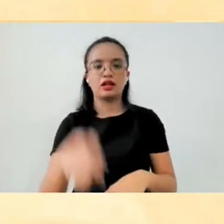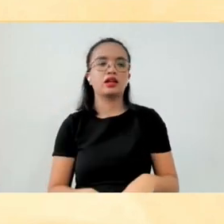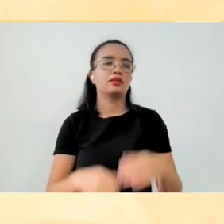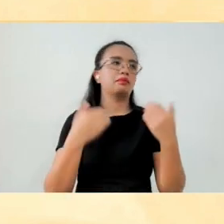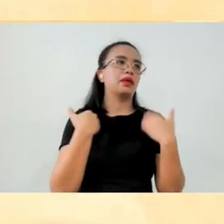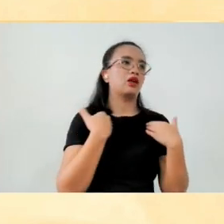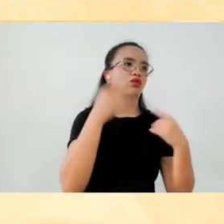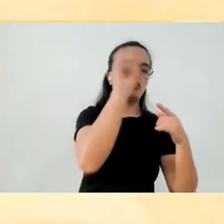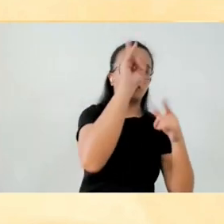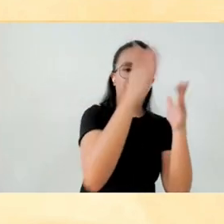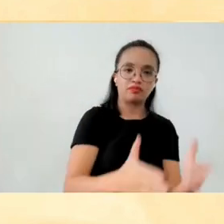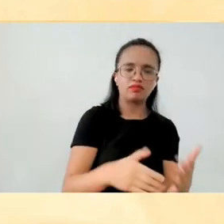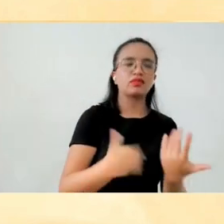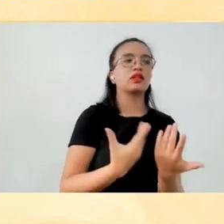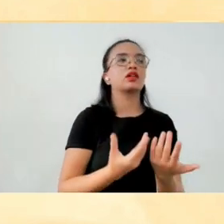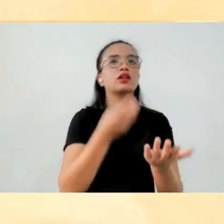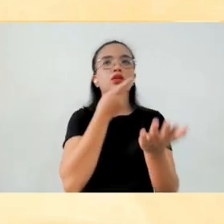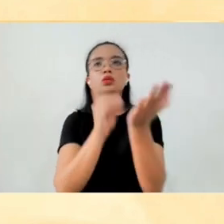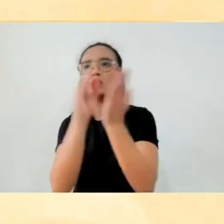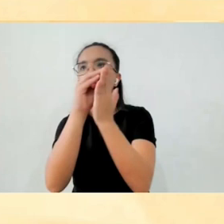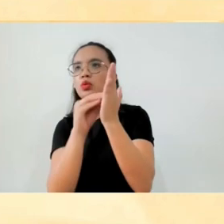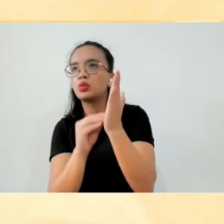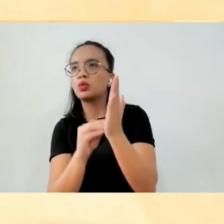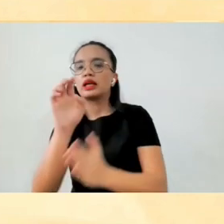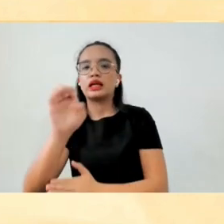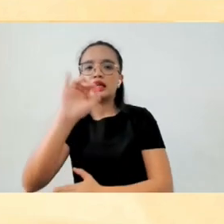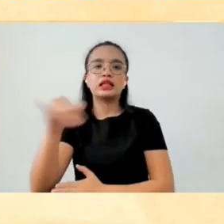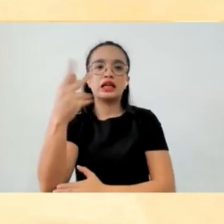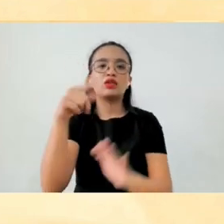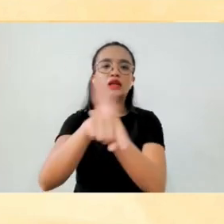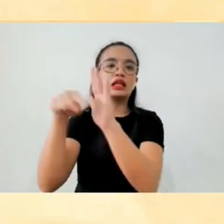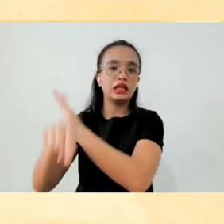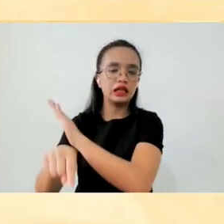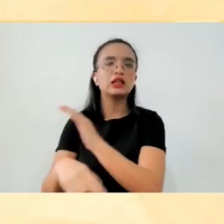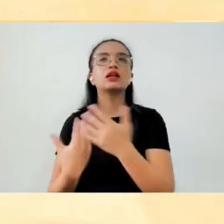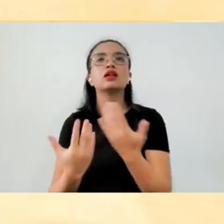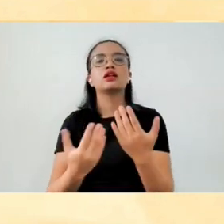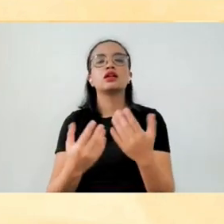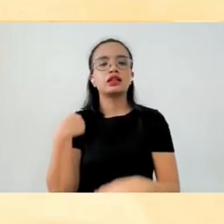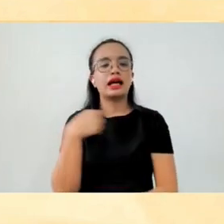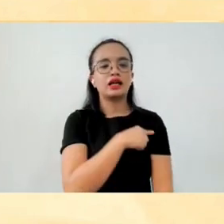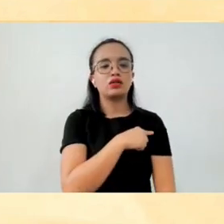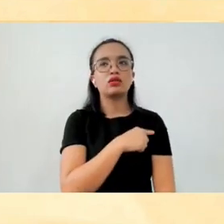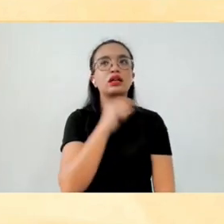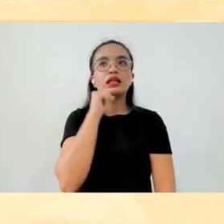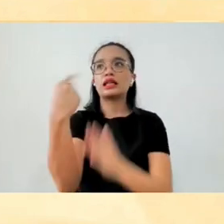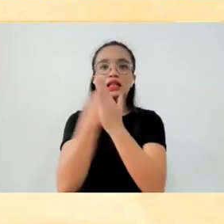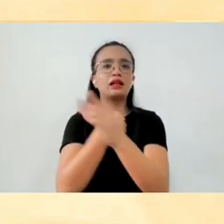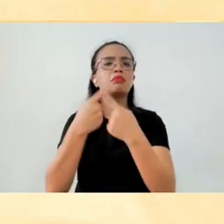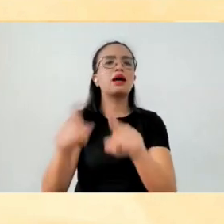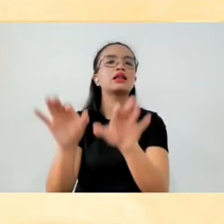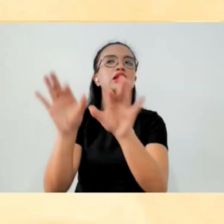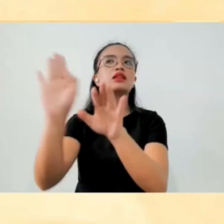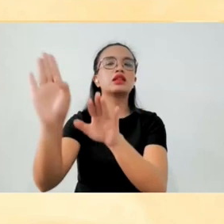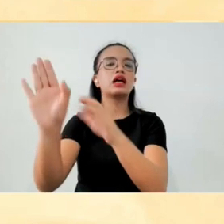traumatized documenters of EJK, etc. They were not the ones killed. The family was killed, but they're